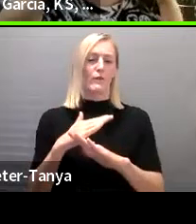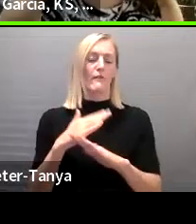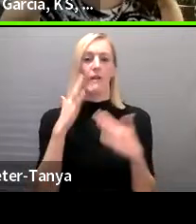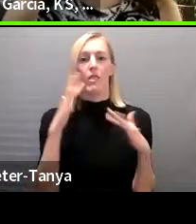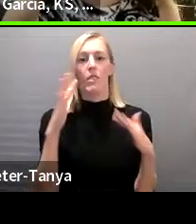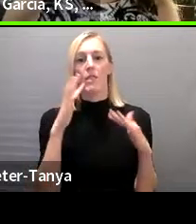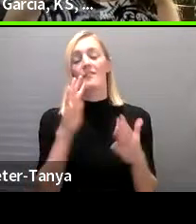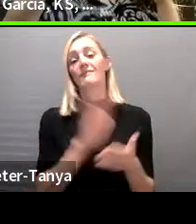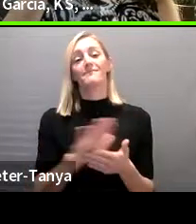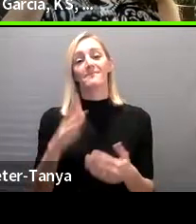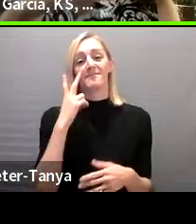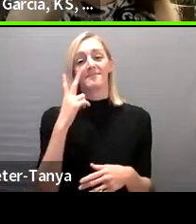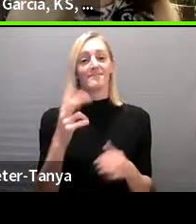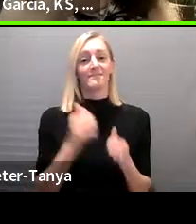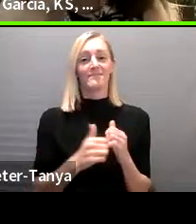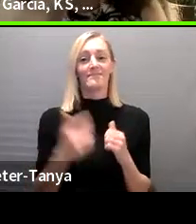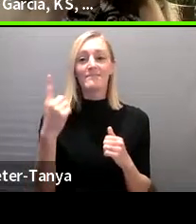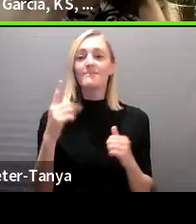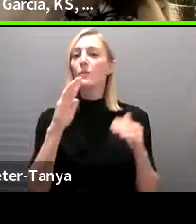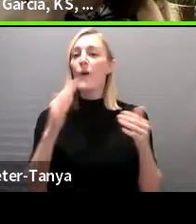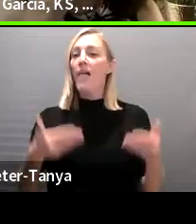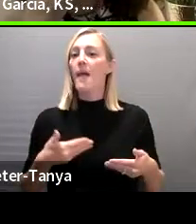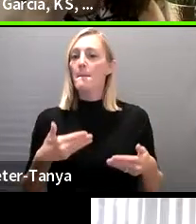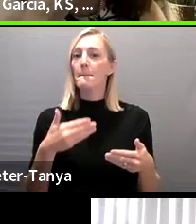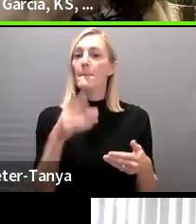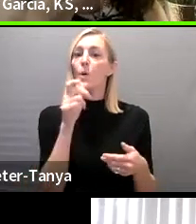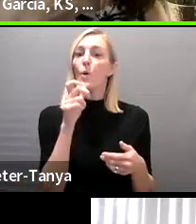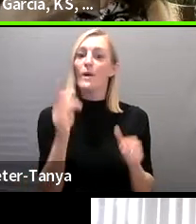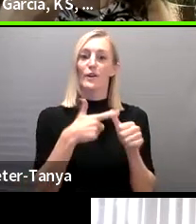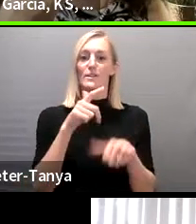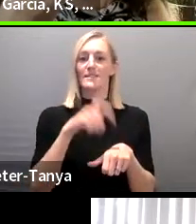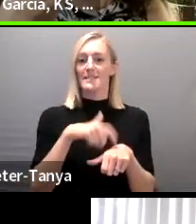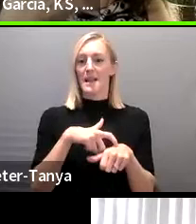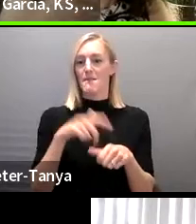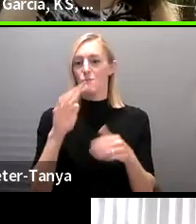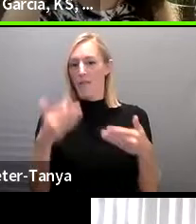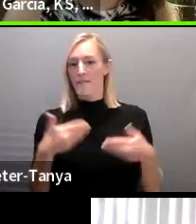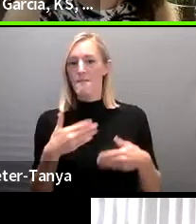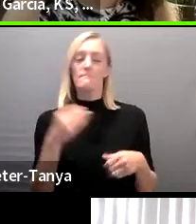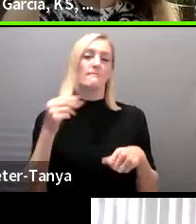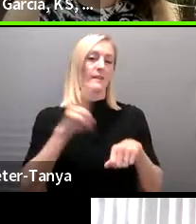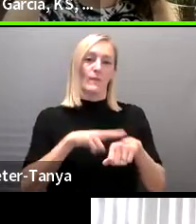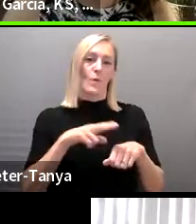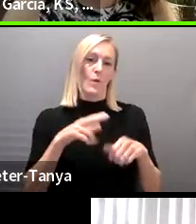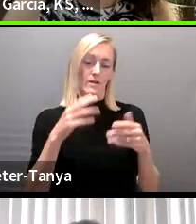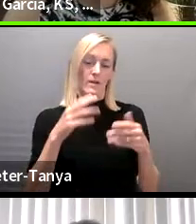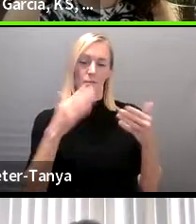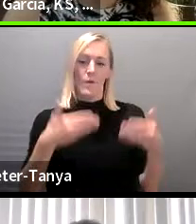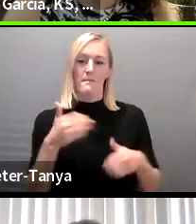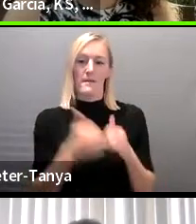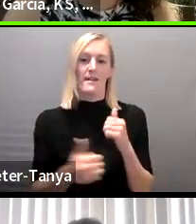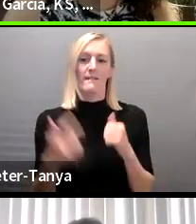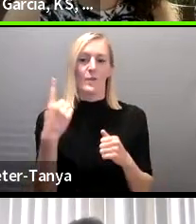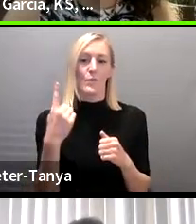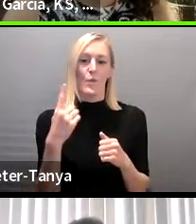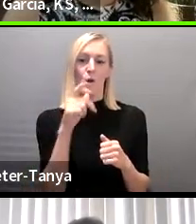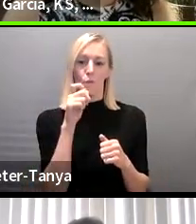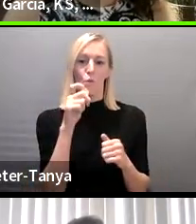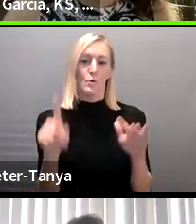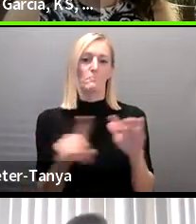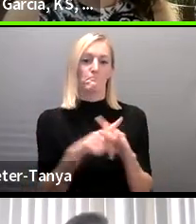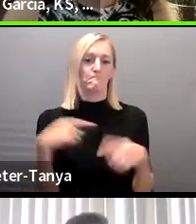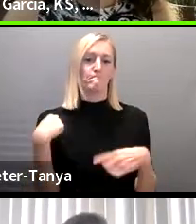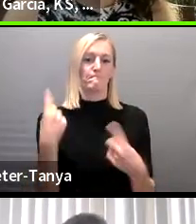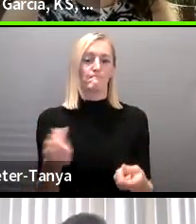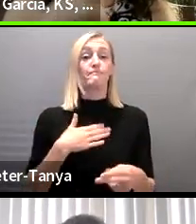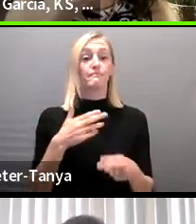nice to see everybody, and welcome to anybody who's here for the first time. And of course, welcome to everybody who's attended before. My name